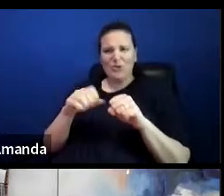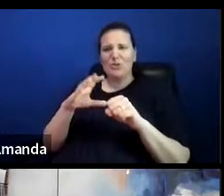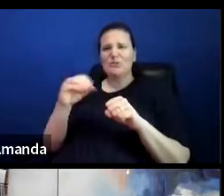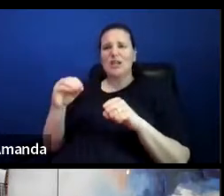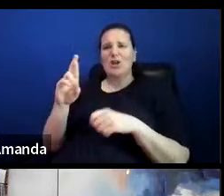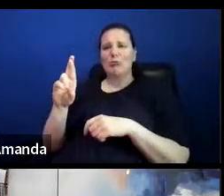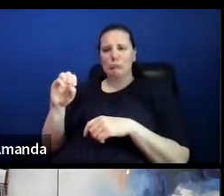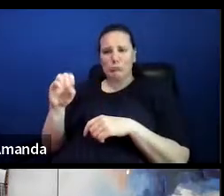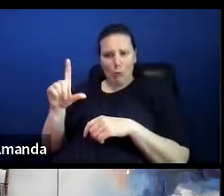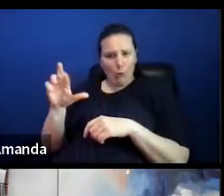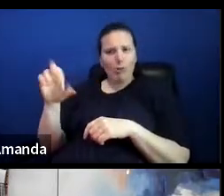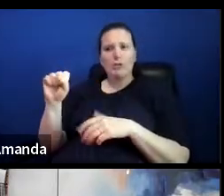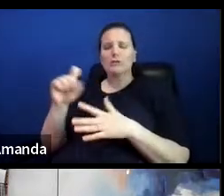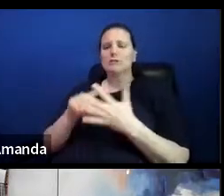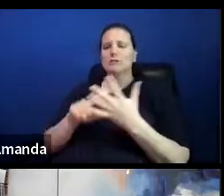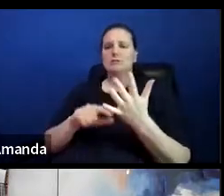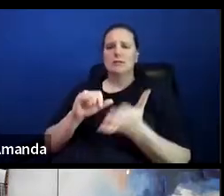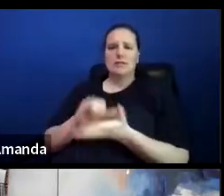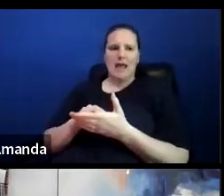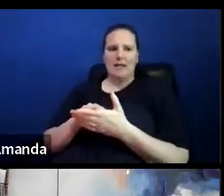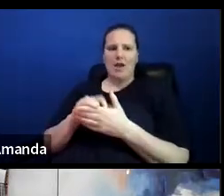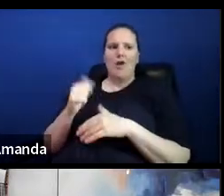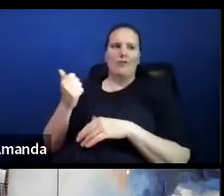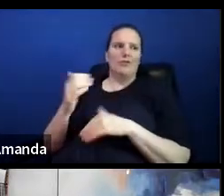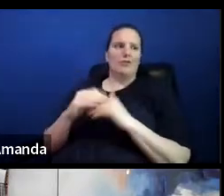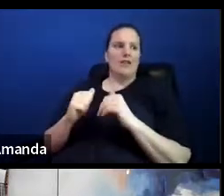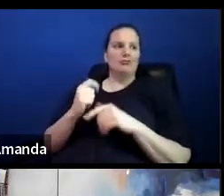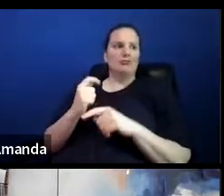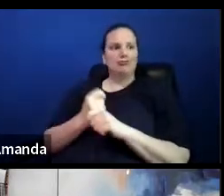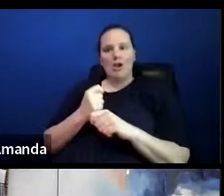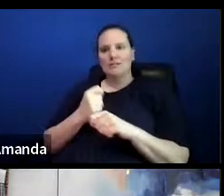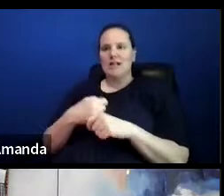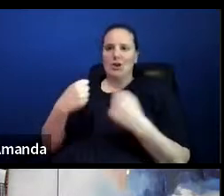than trucks and cars?